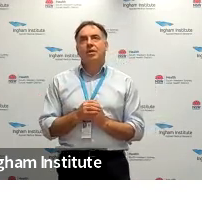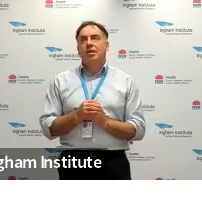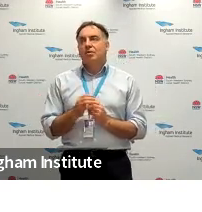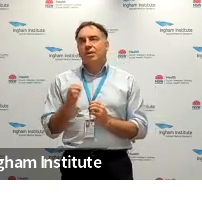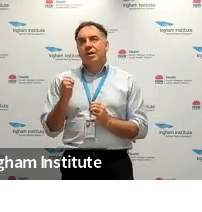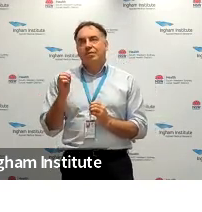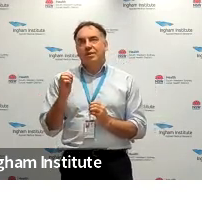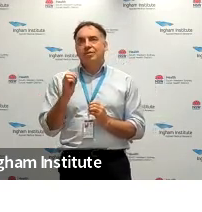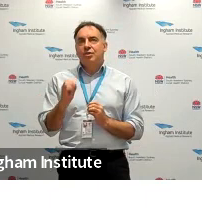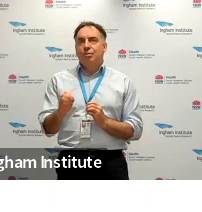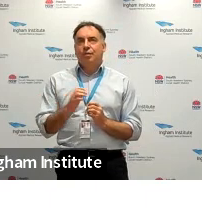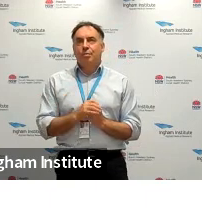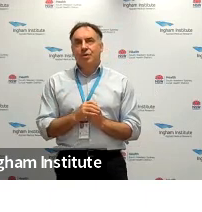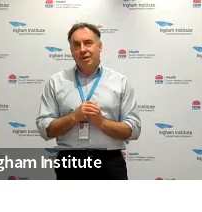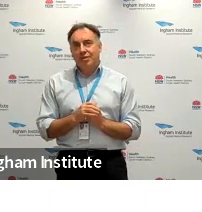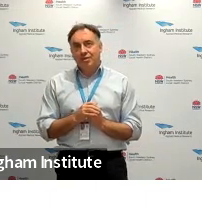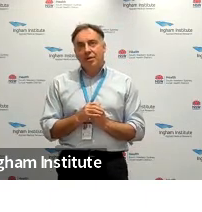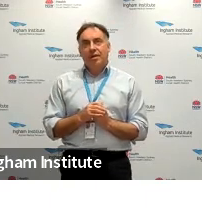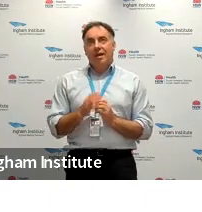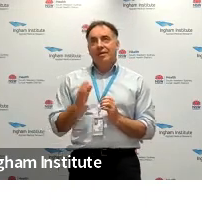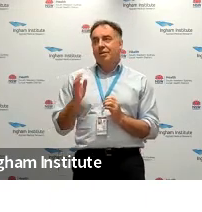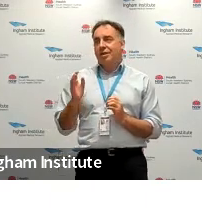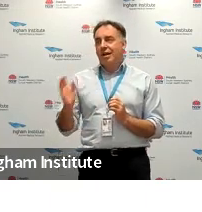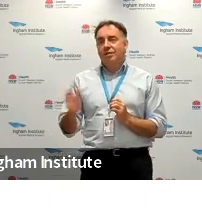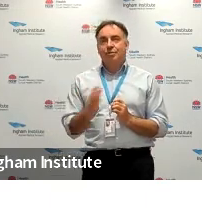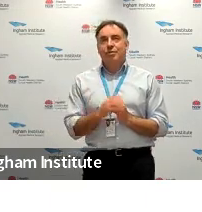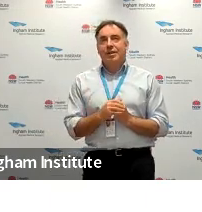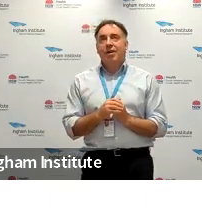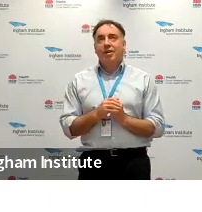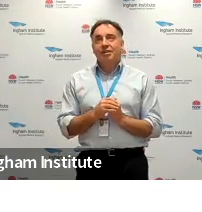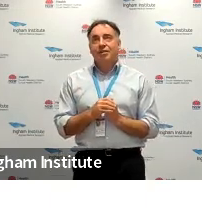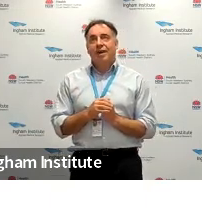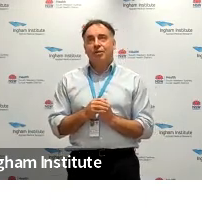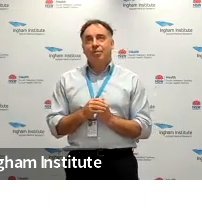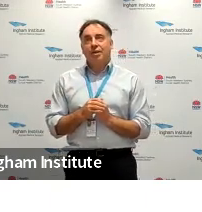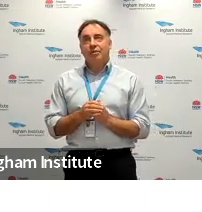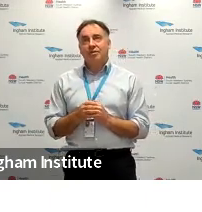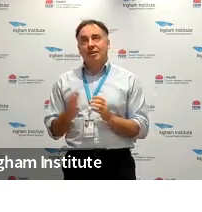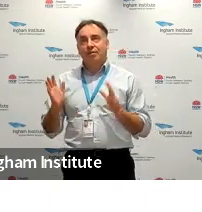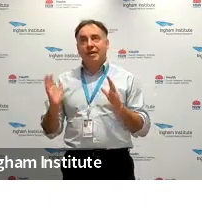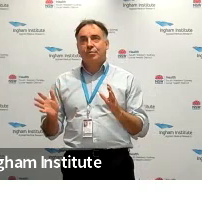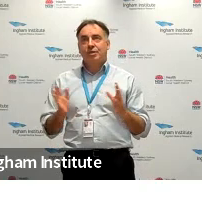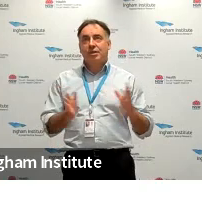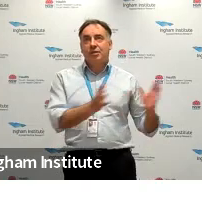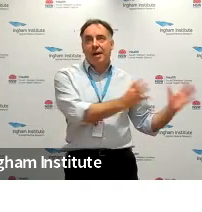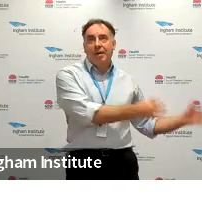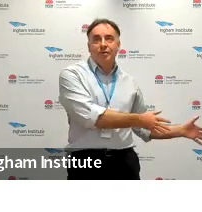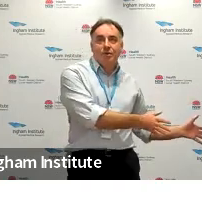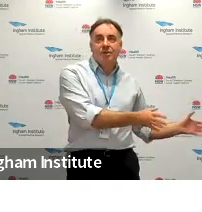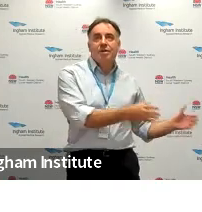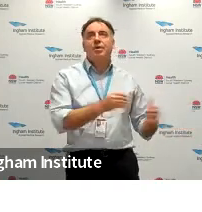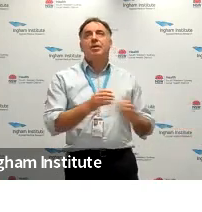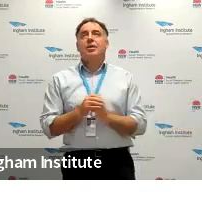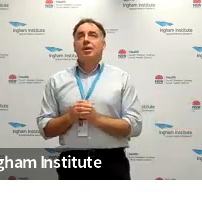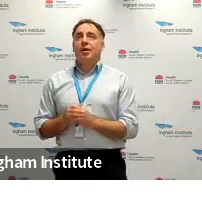work. We then have these issues with communication, and I think Angela's already highlighted the fact that we're going to send the fax machine to the